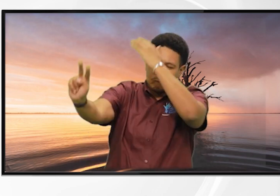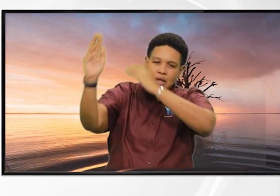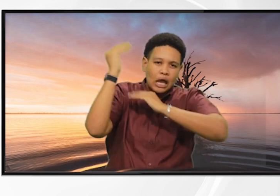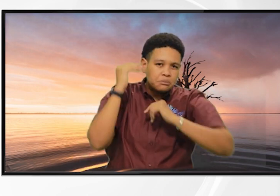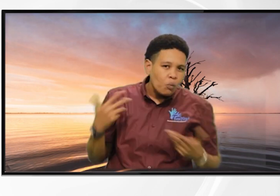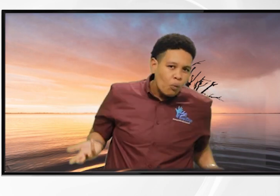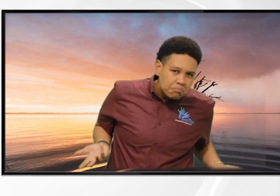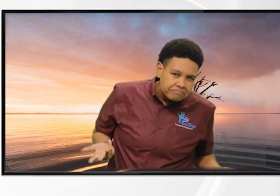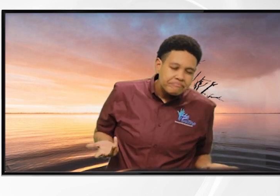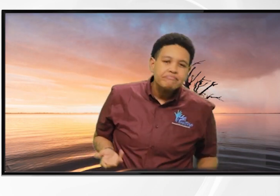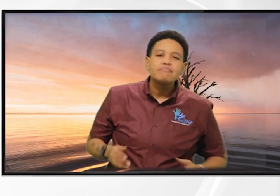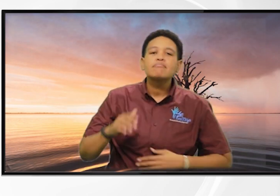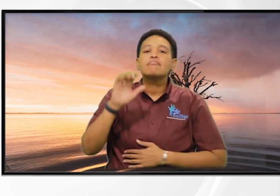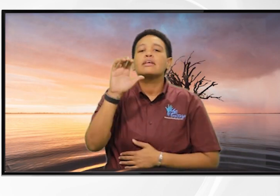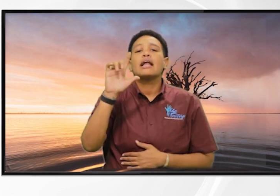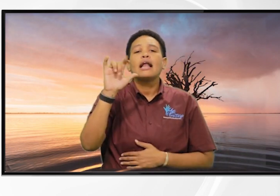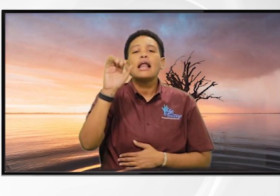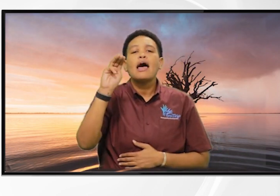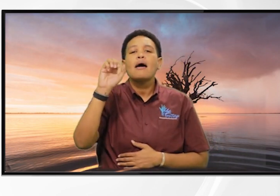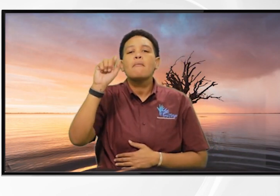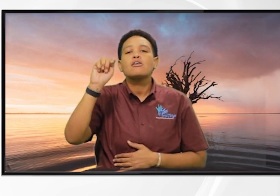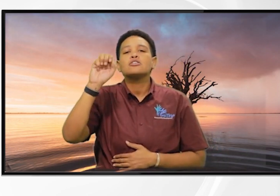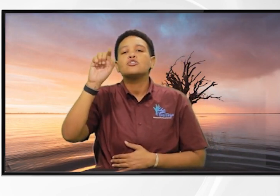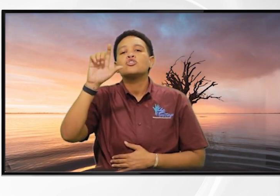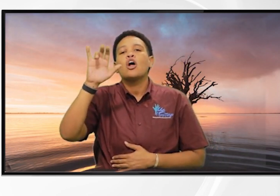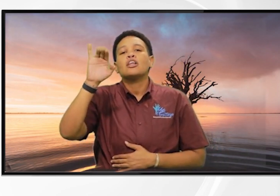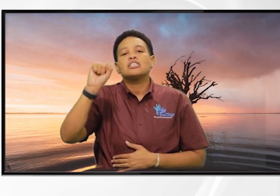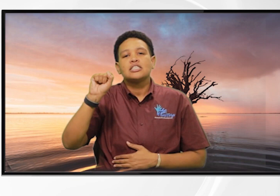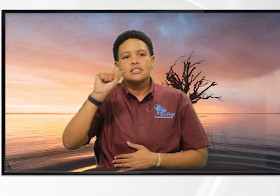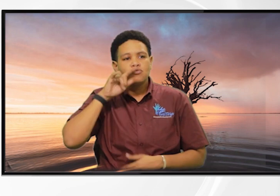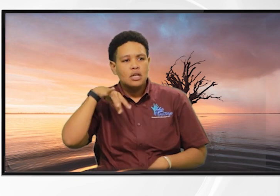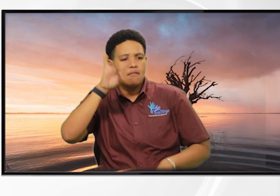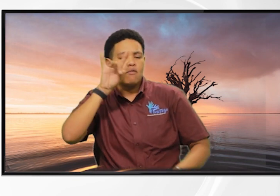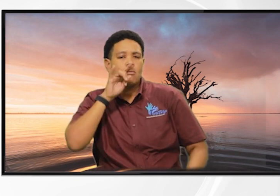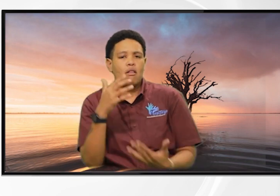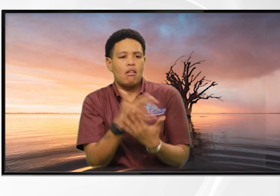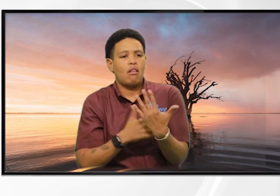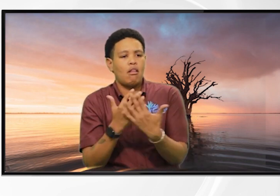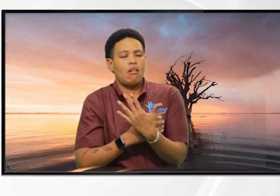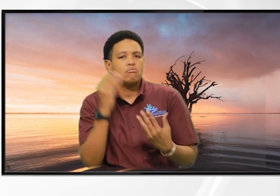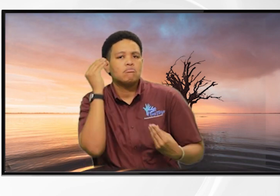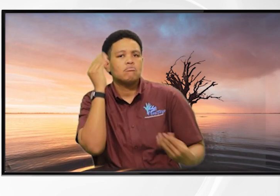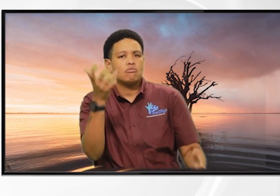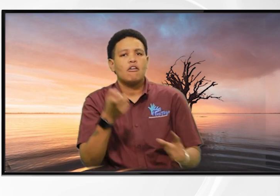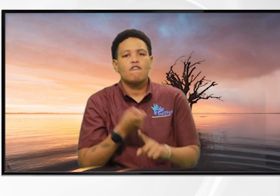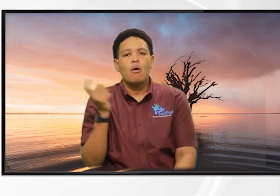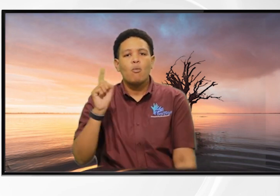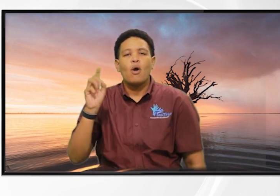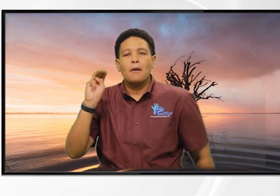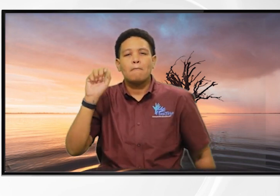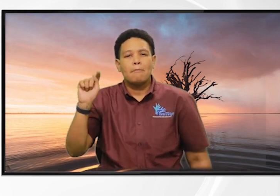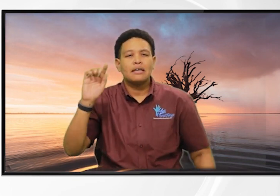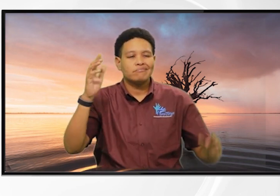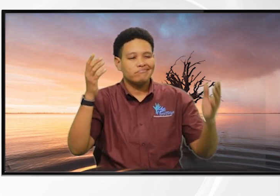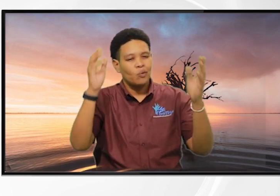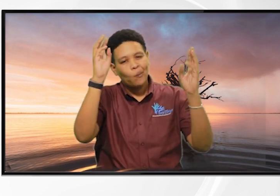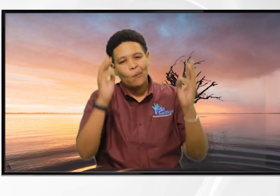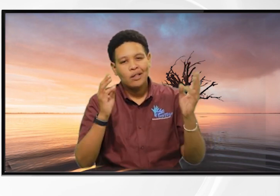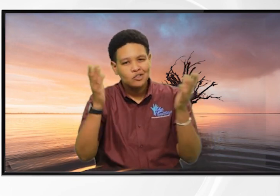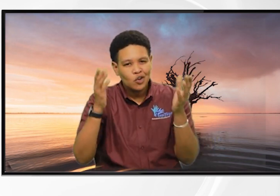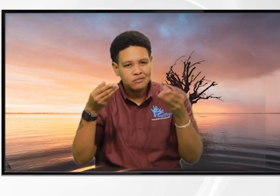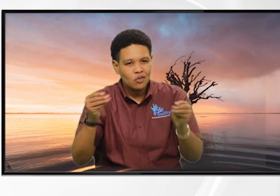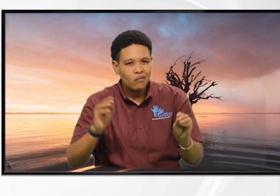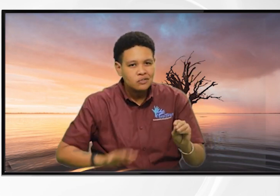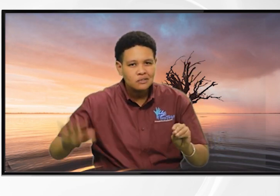Climatologies are found by averaging climate data collected from meteorological stations, provided the data are